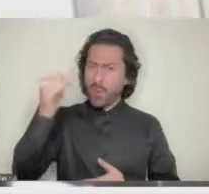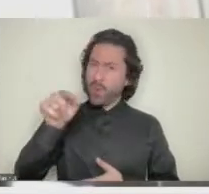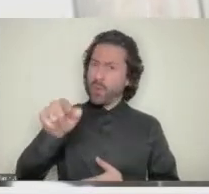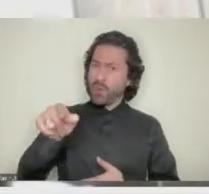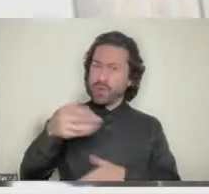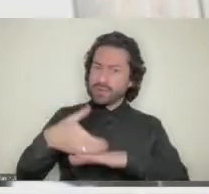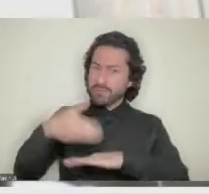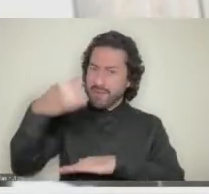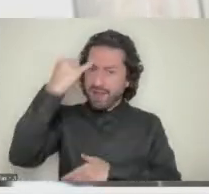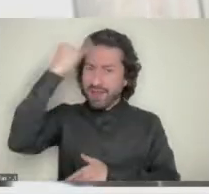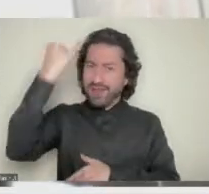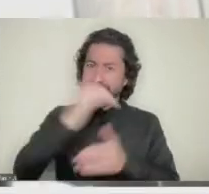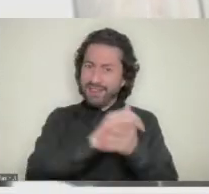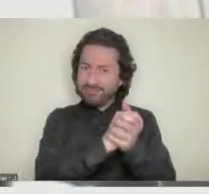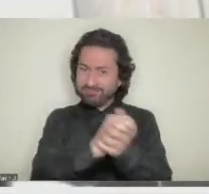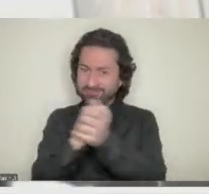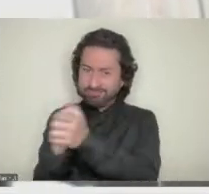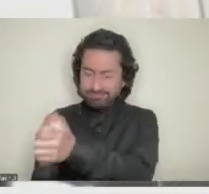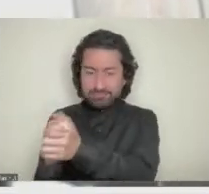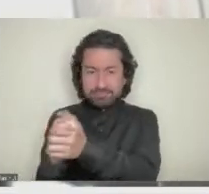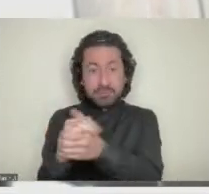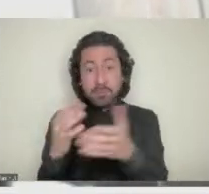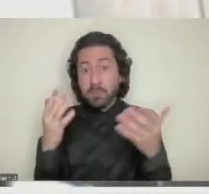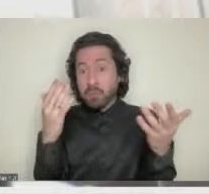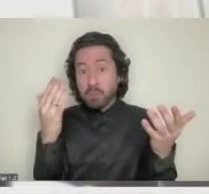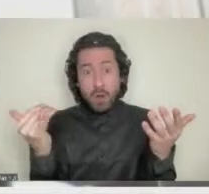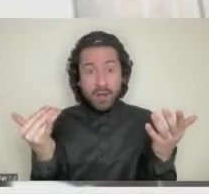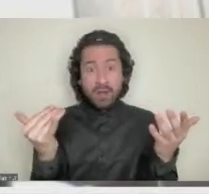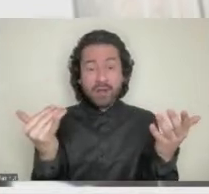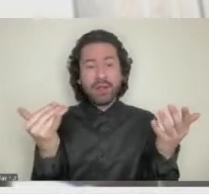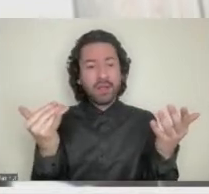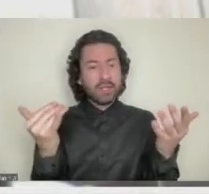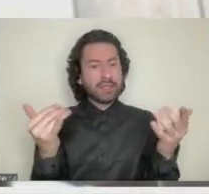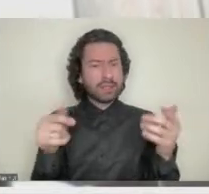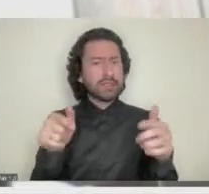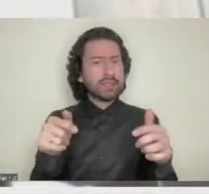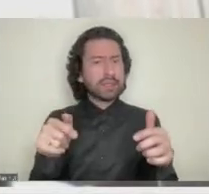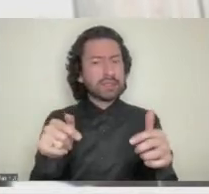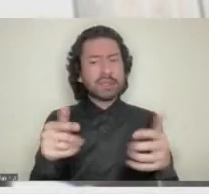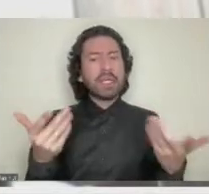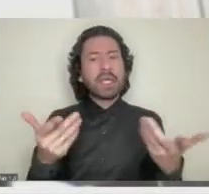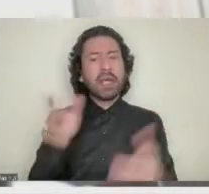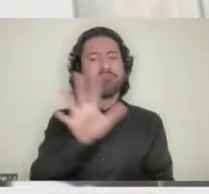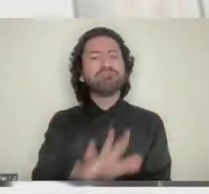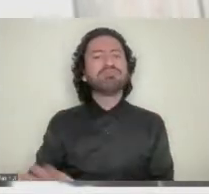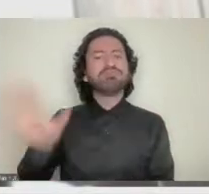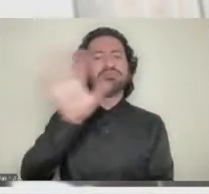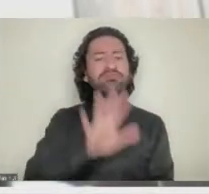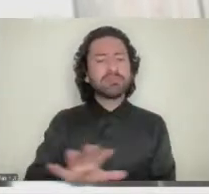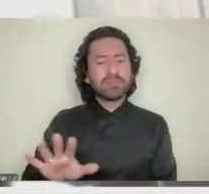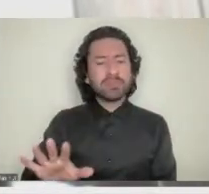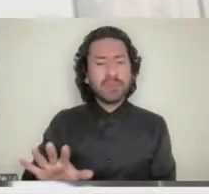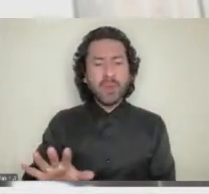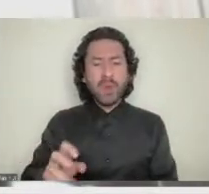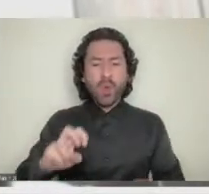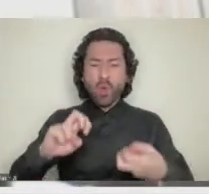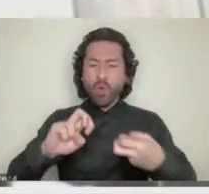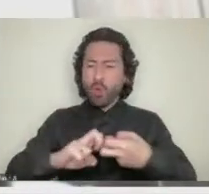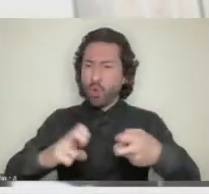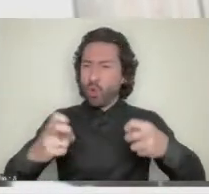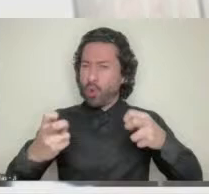this initiative of ECLAC because I think that in fact the serious problem of our continent